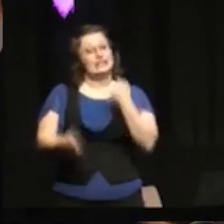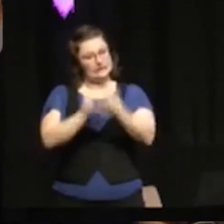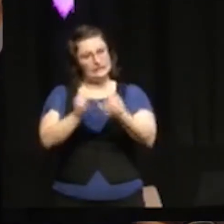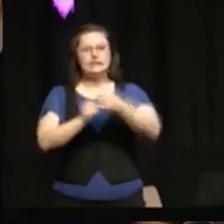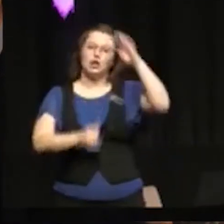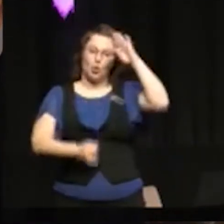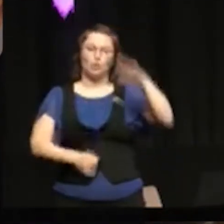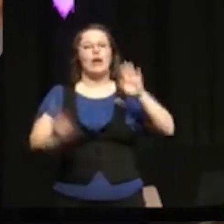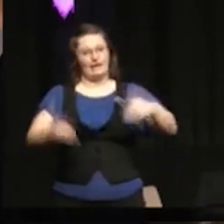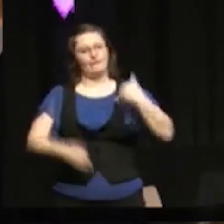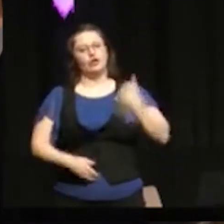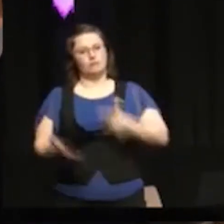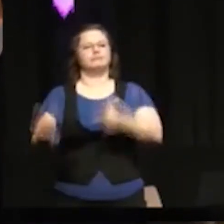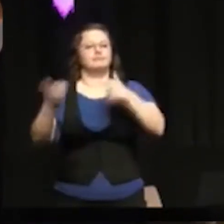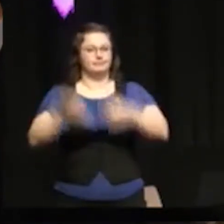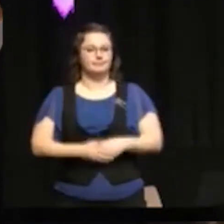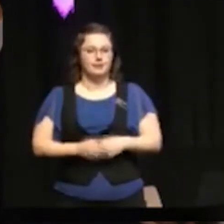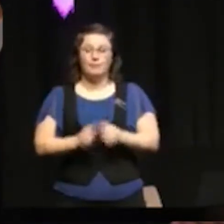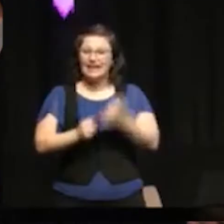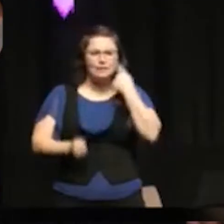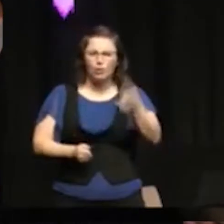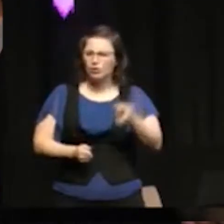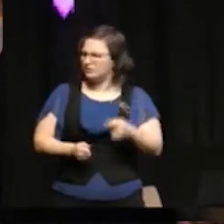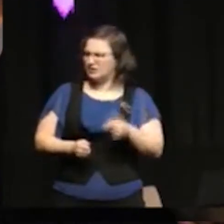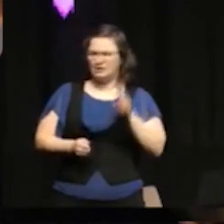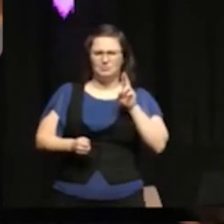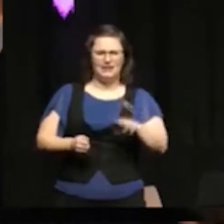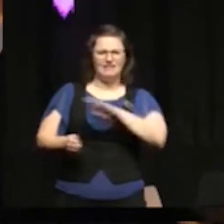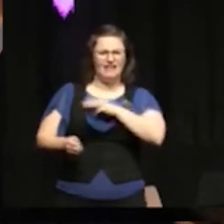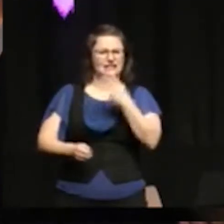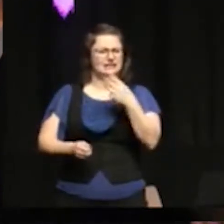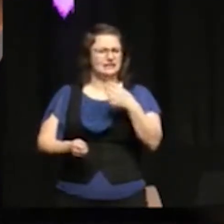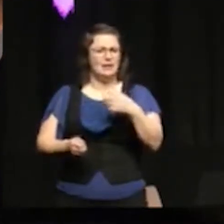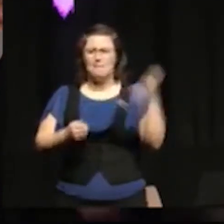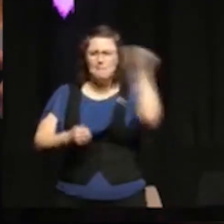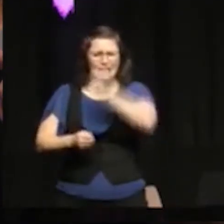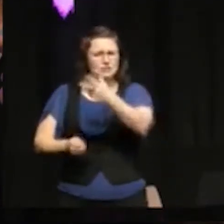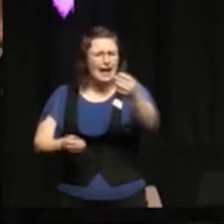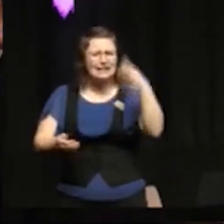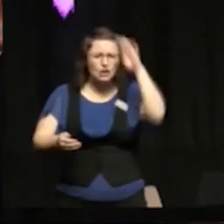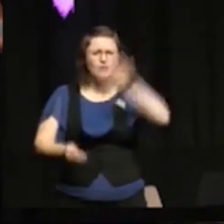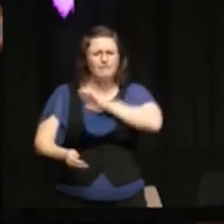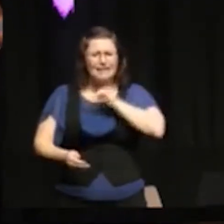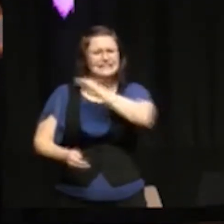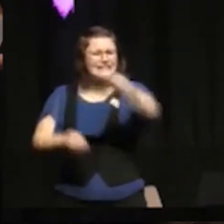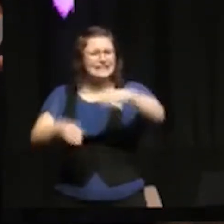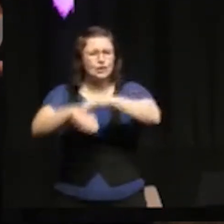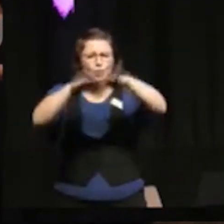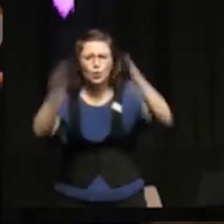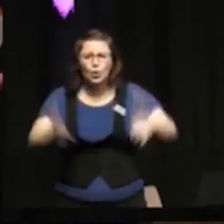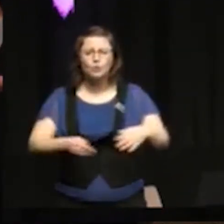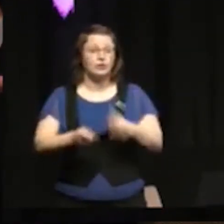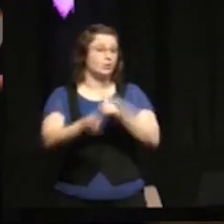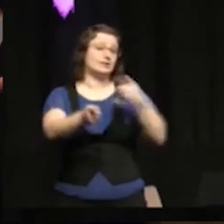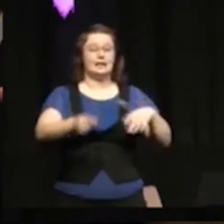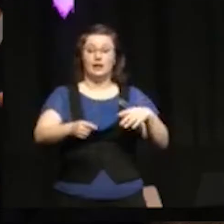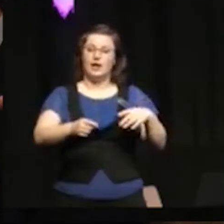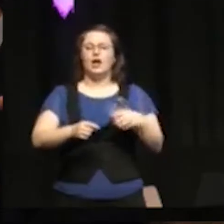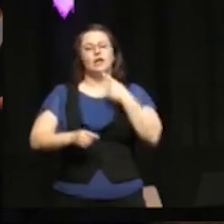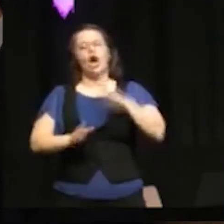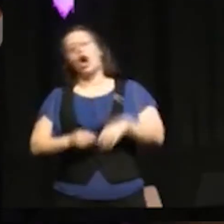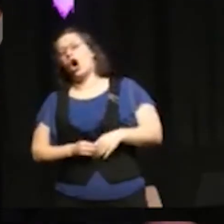same channel say the last doctor die under the bombing, and next day you can find that 30 doctors active in the